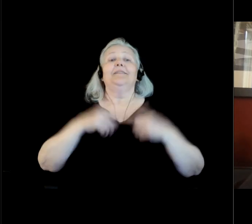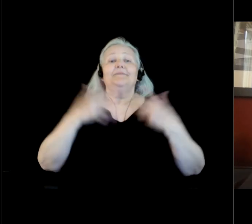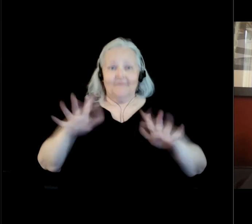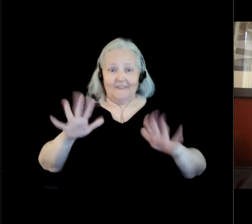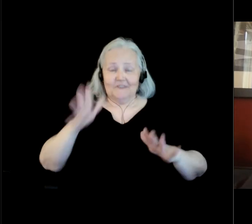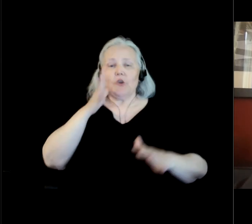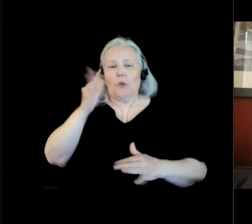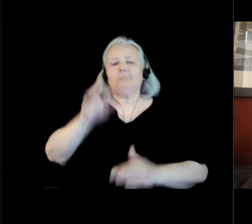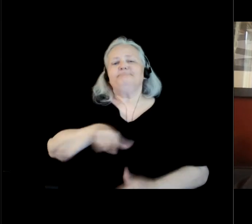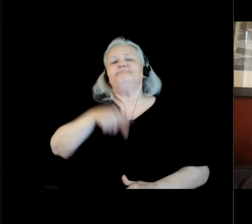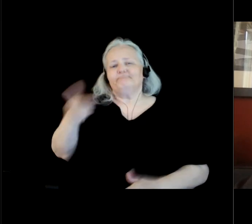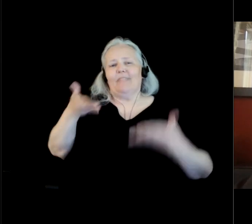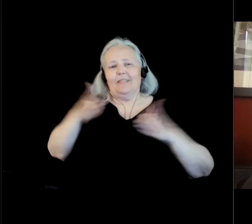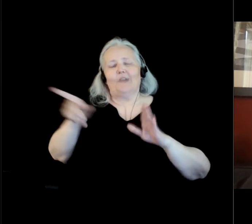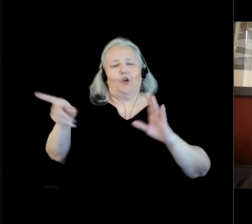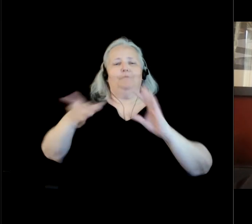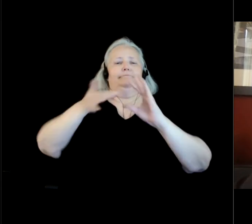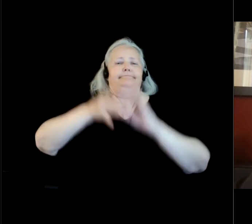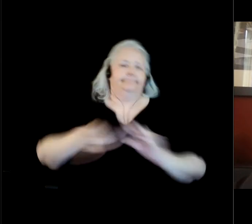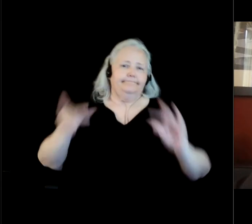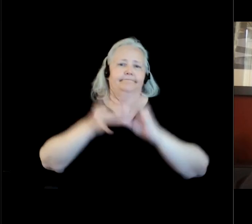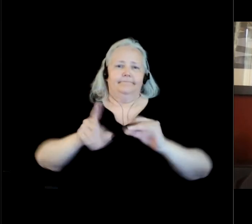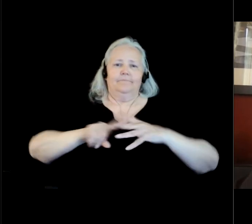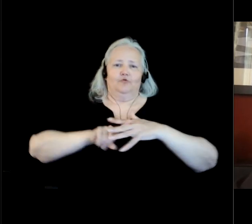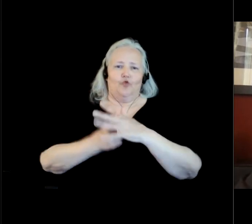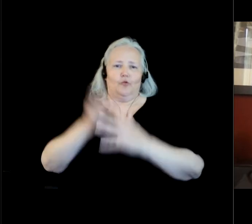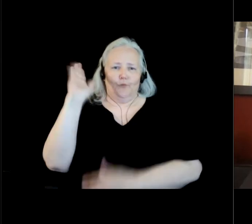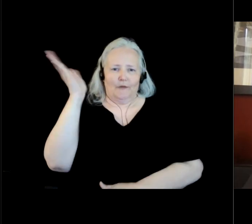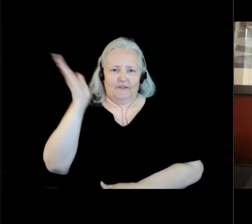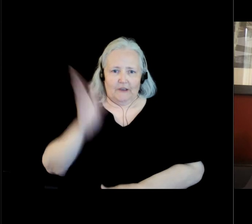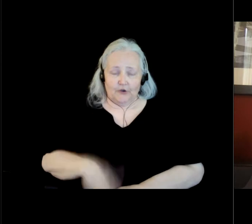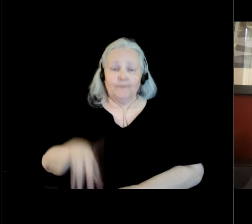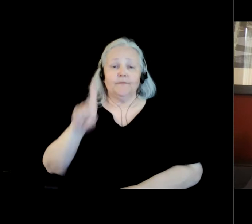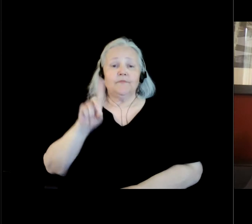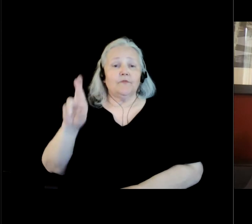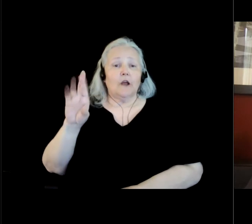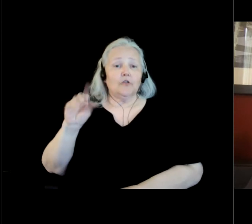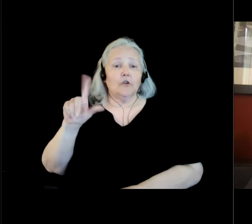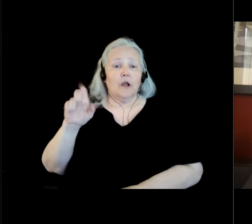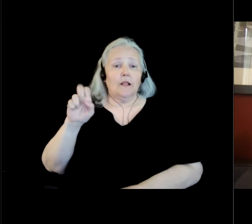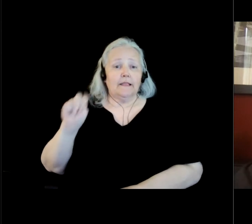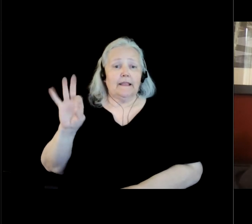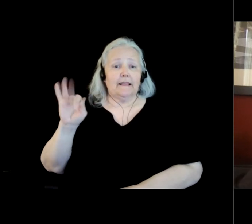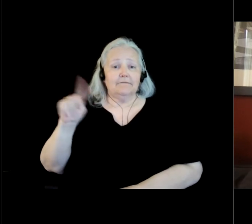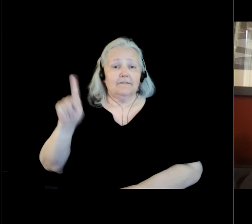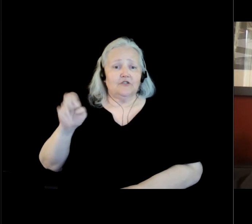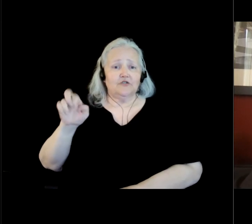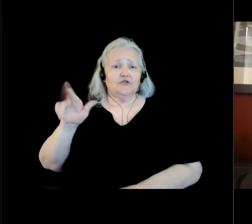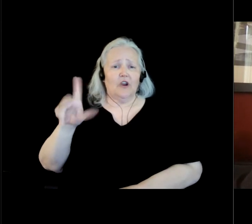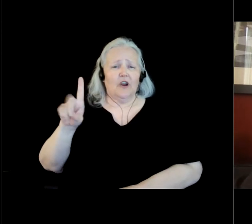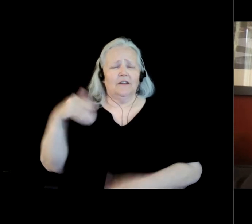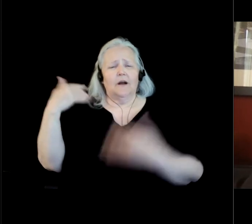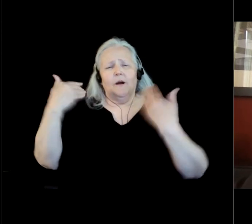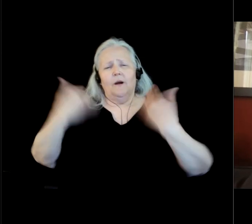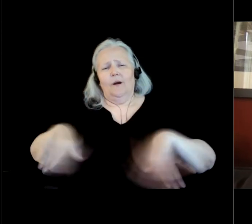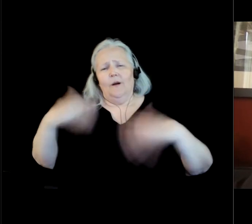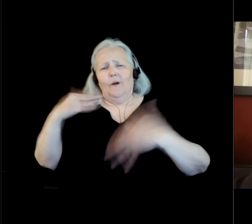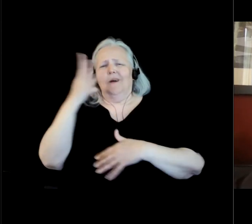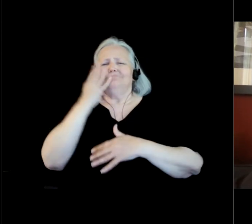main part of today's presentation. Dr. Colleen Fitzgerald brings a wealth of experience and